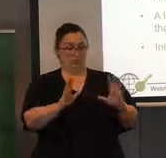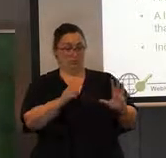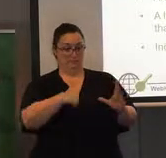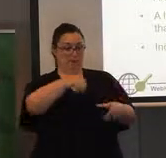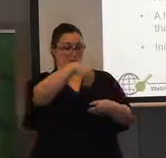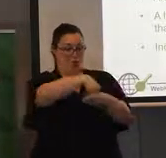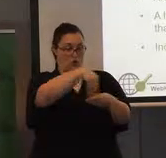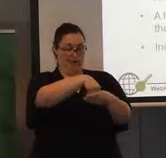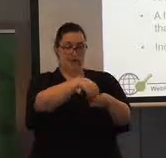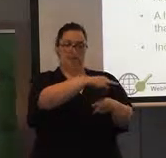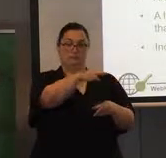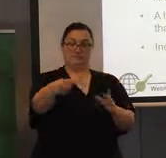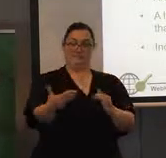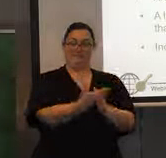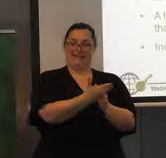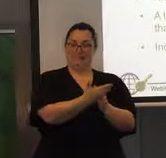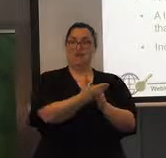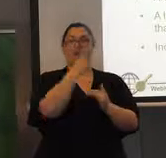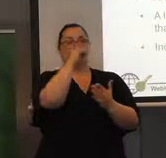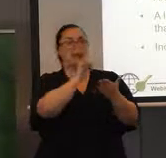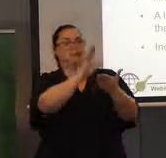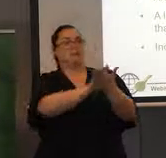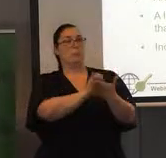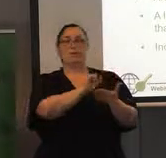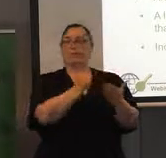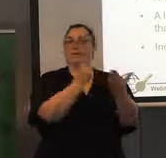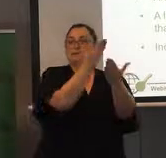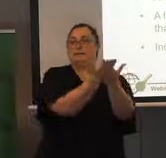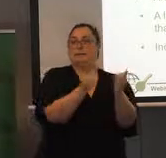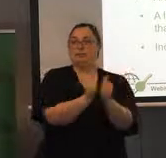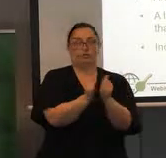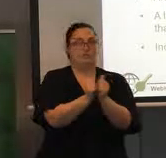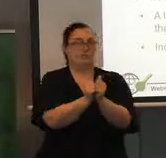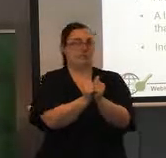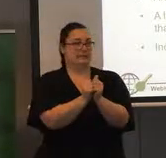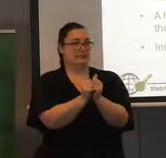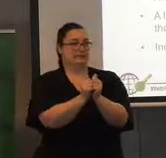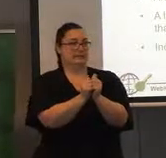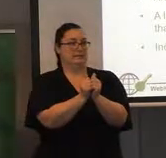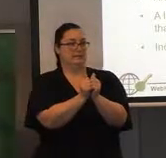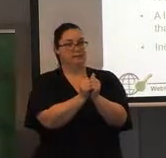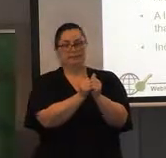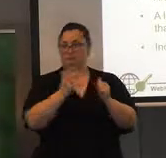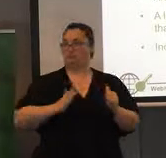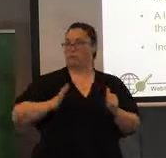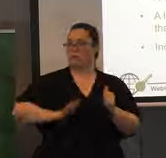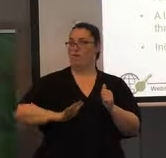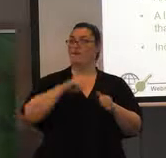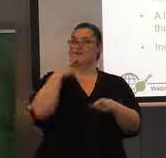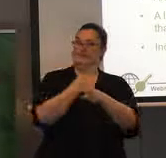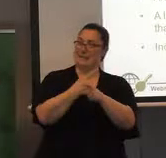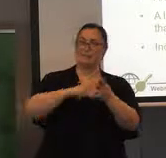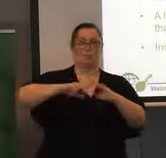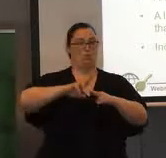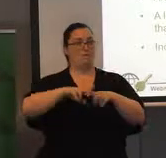is accessible, they can embed that statement into their tendering documents and say that we will require a statement